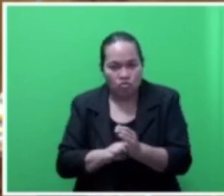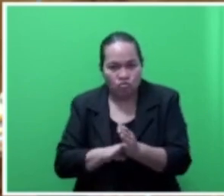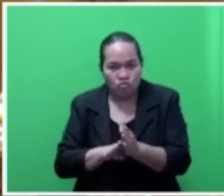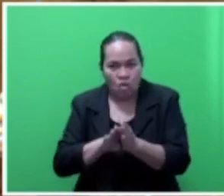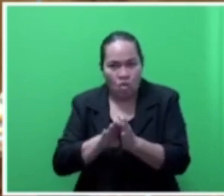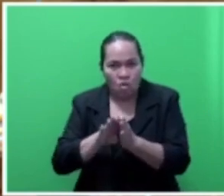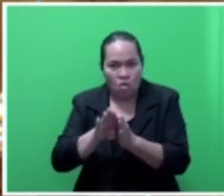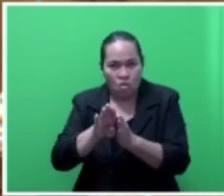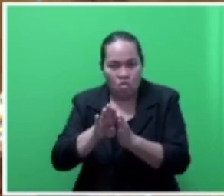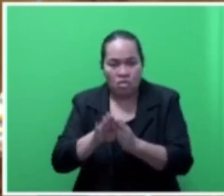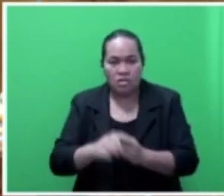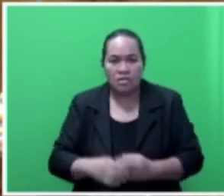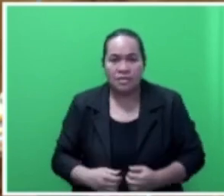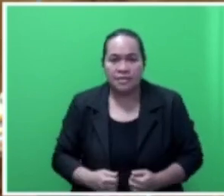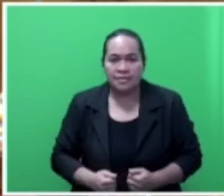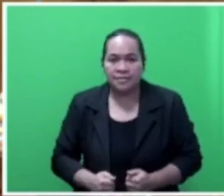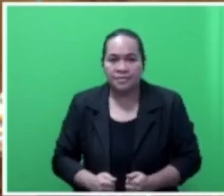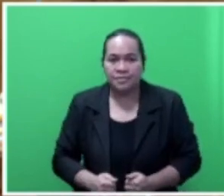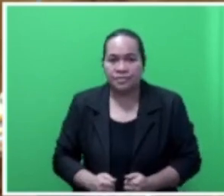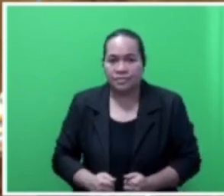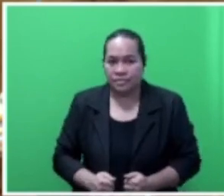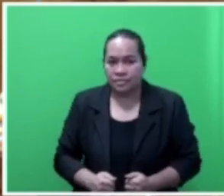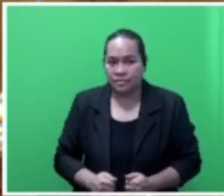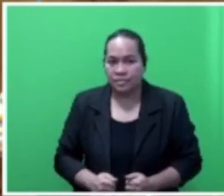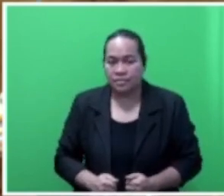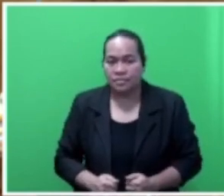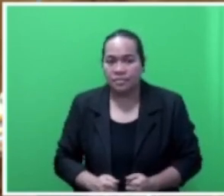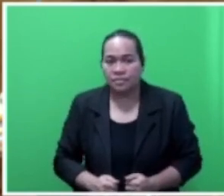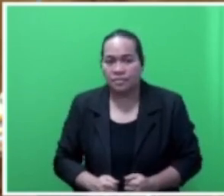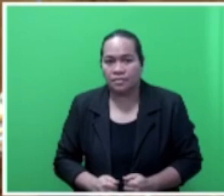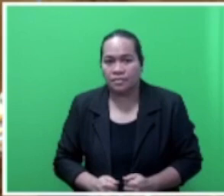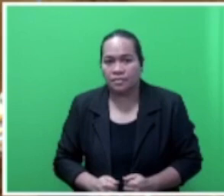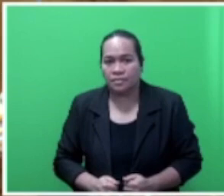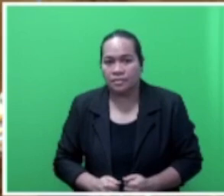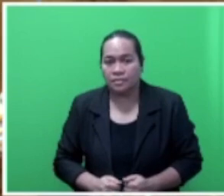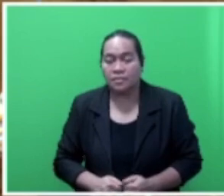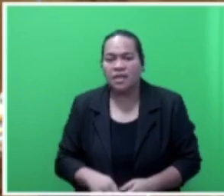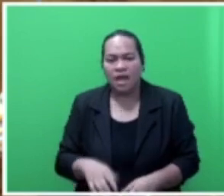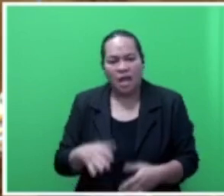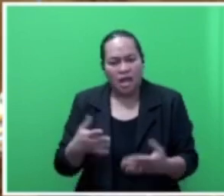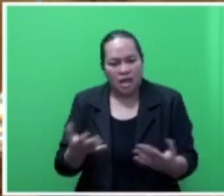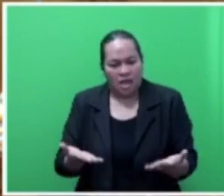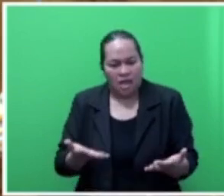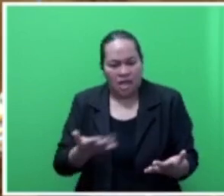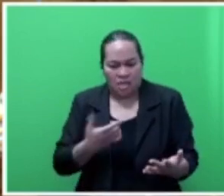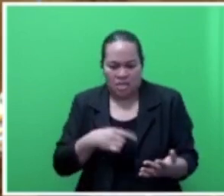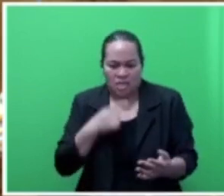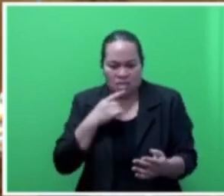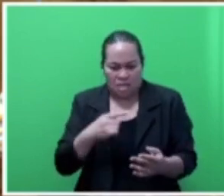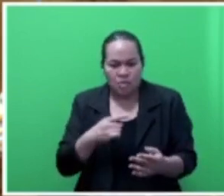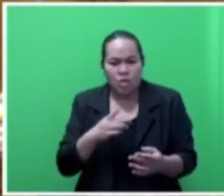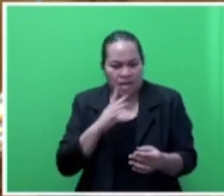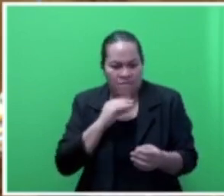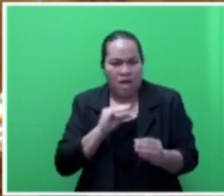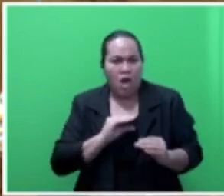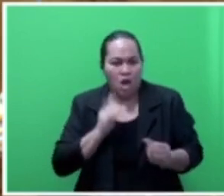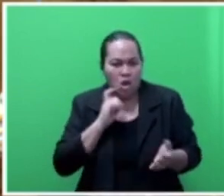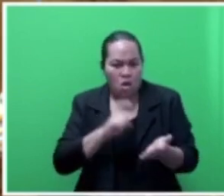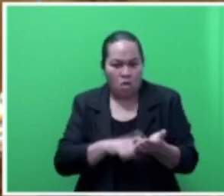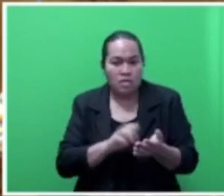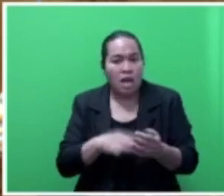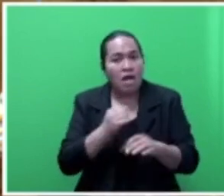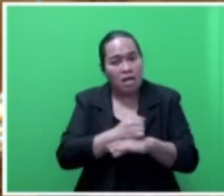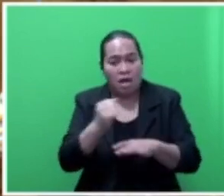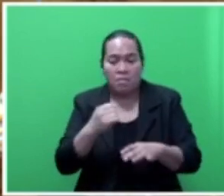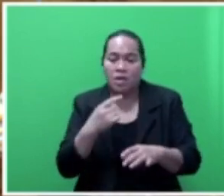if we hit the 25%. This is despite the substantial increase of our loan portfolio and government claim that